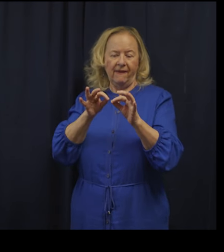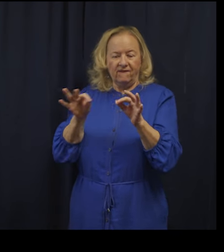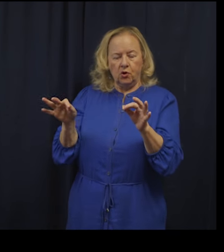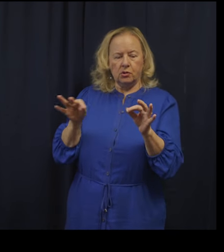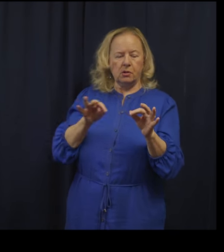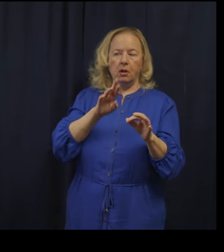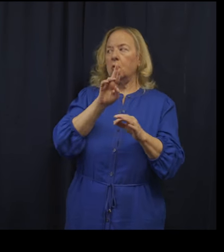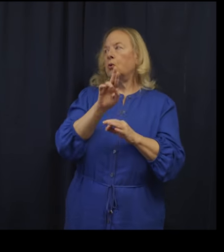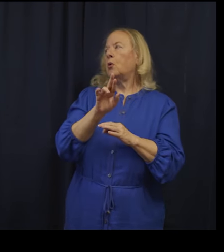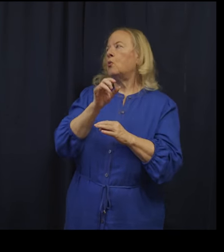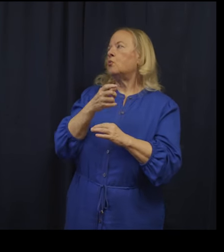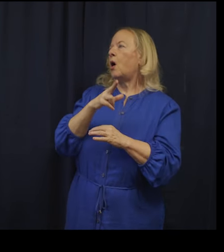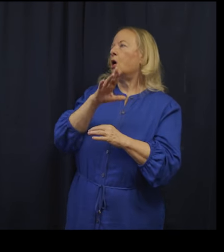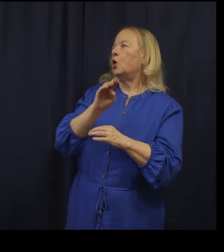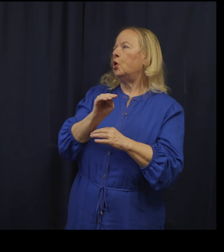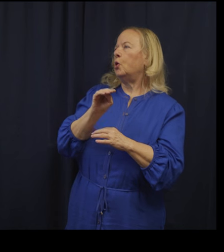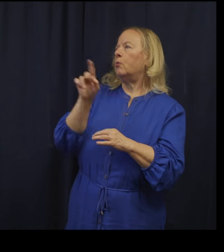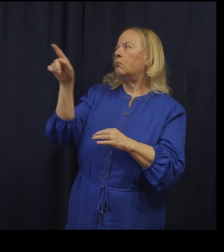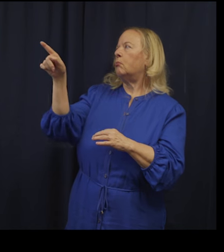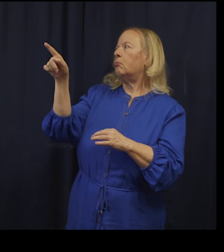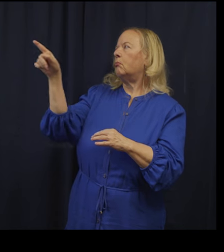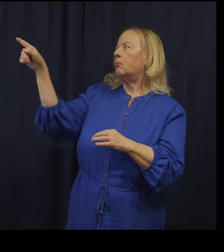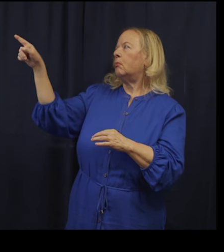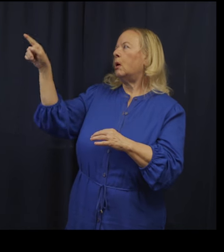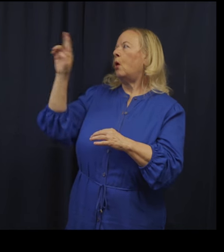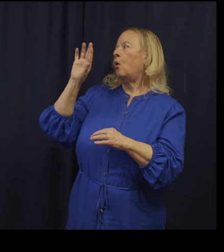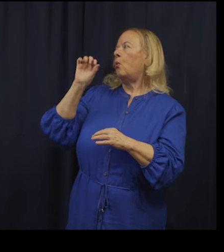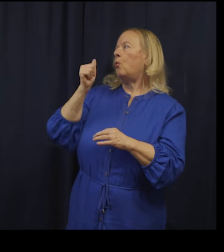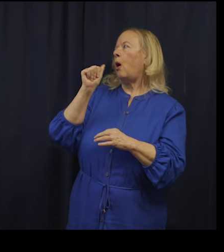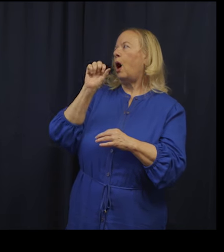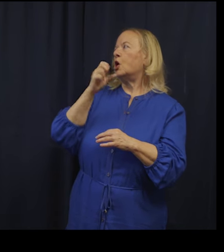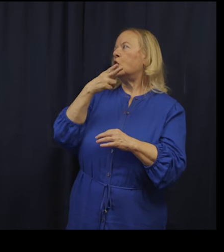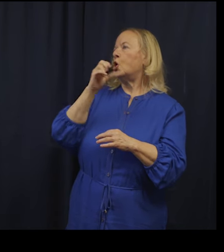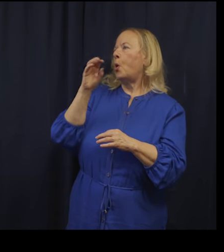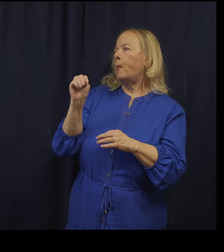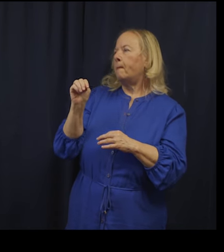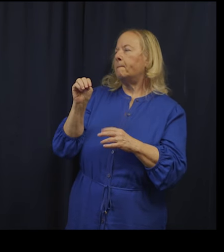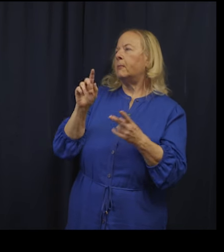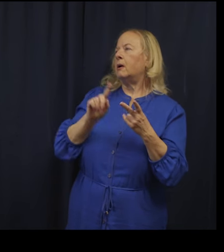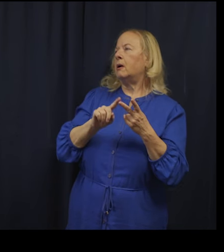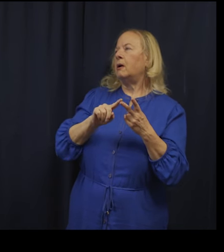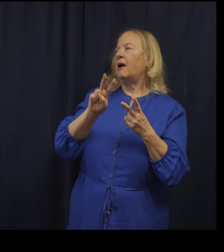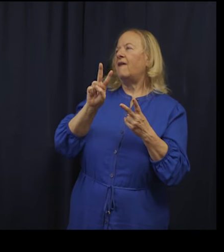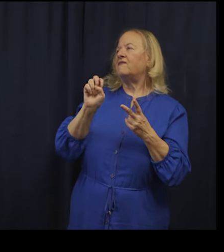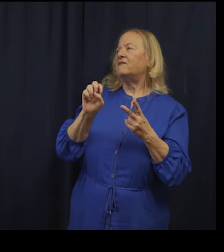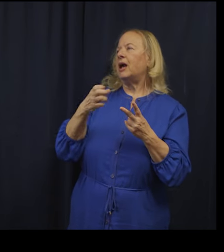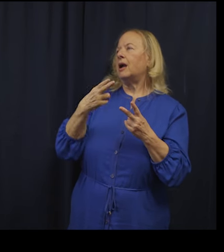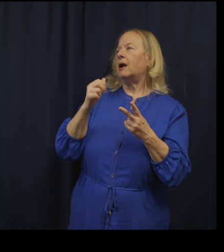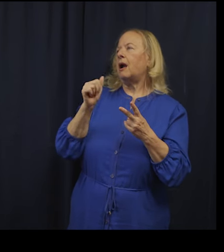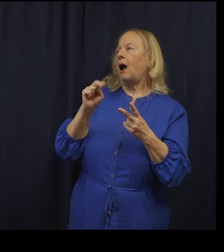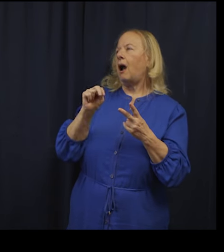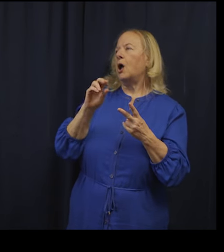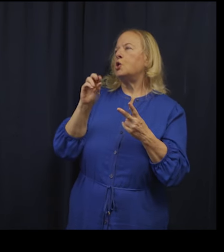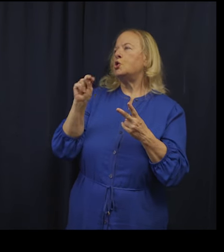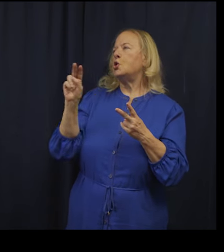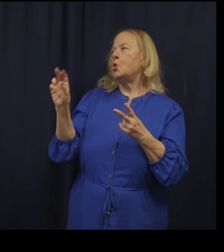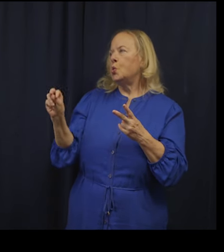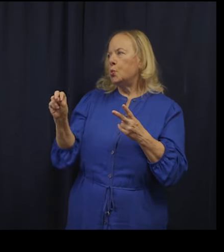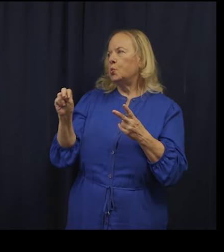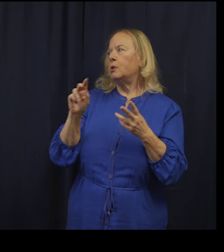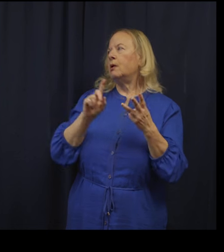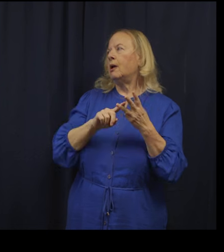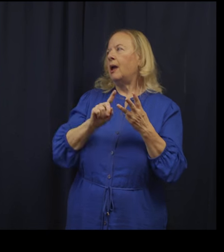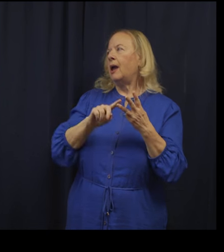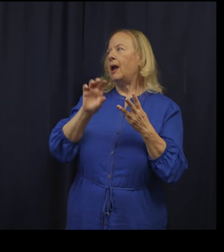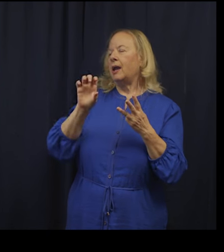have rakum, you have vekanun, and you have chesed. Okay, so the